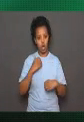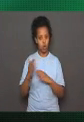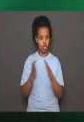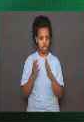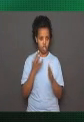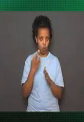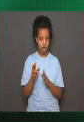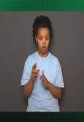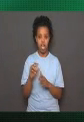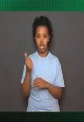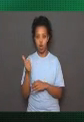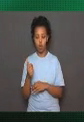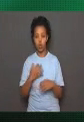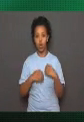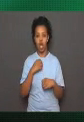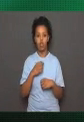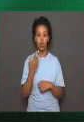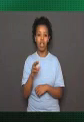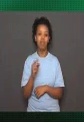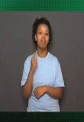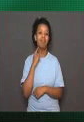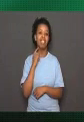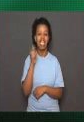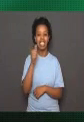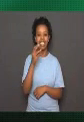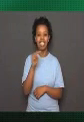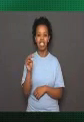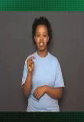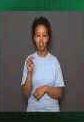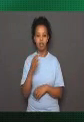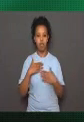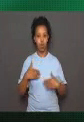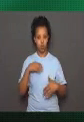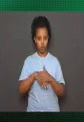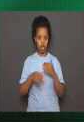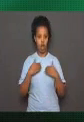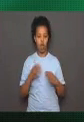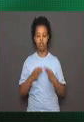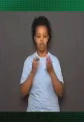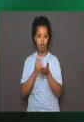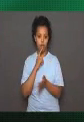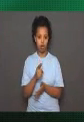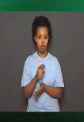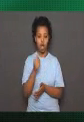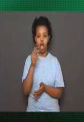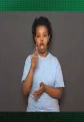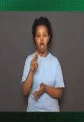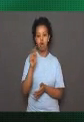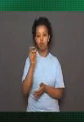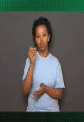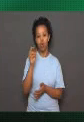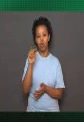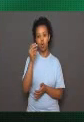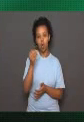organs or in other organs or glands in the body. The autonomic